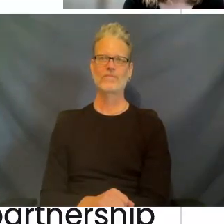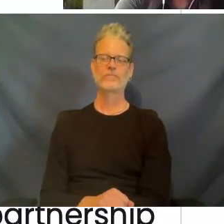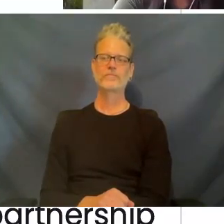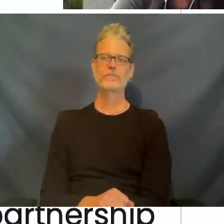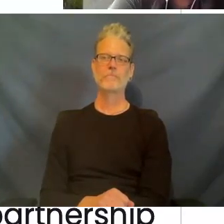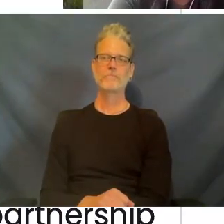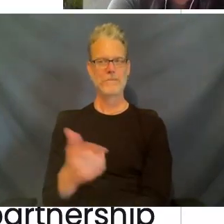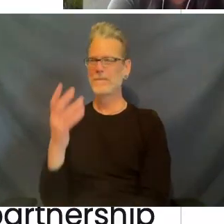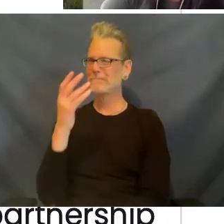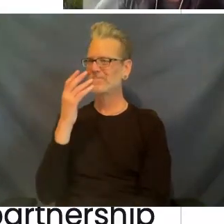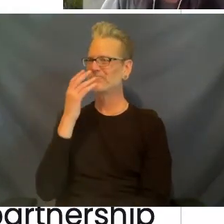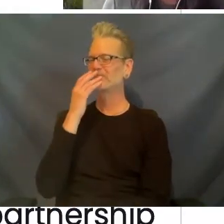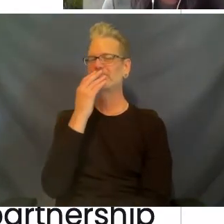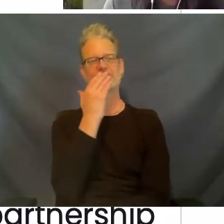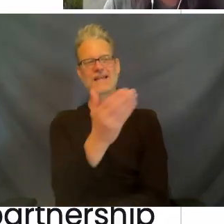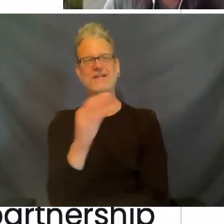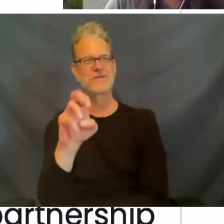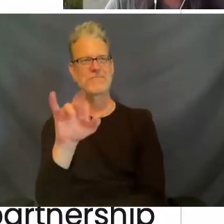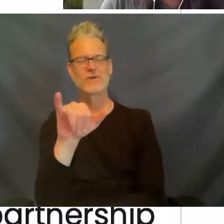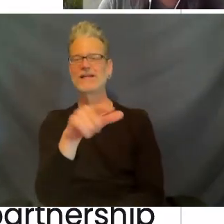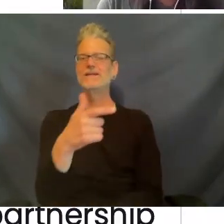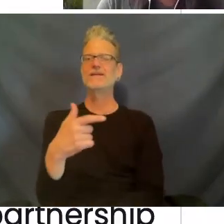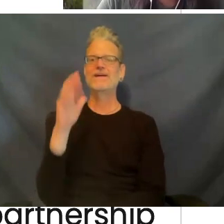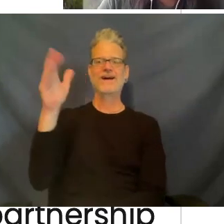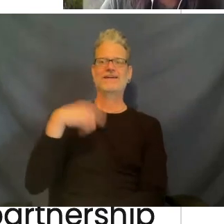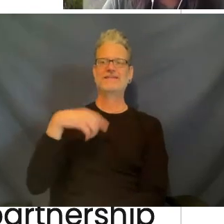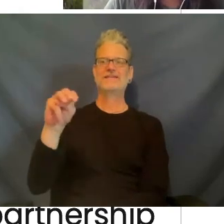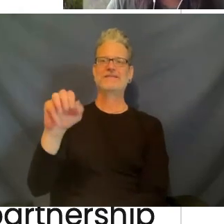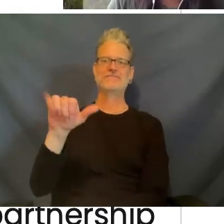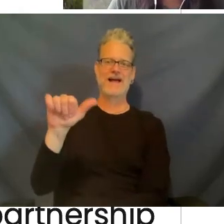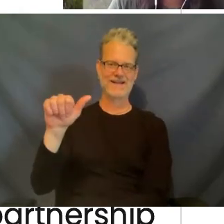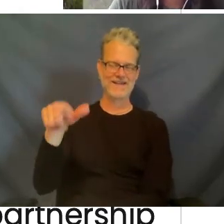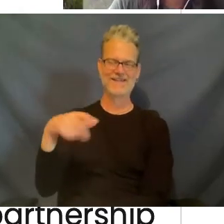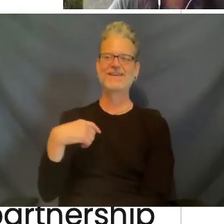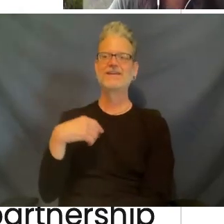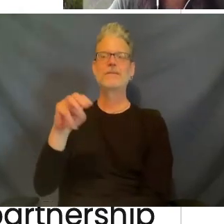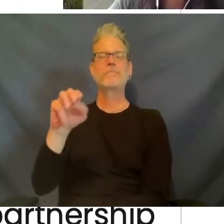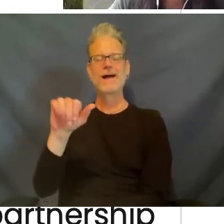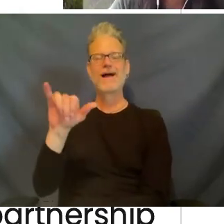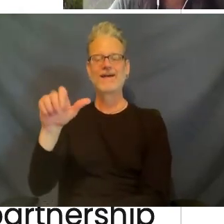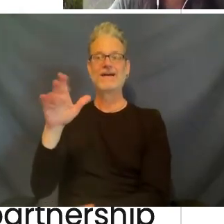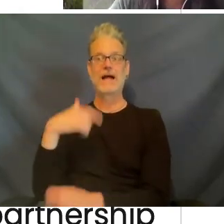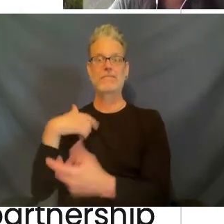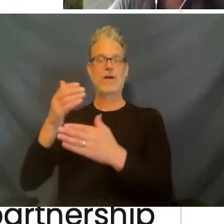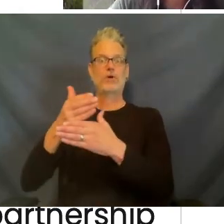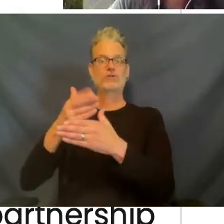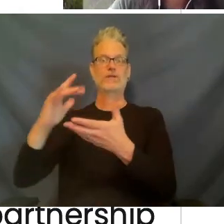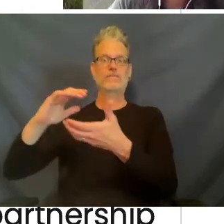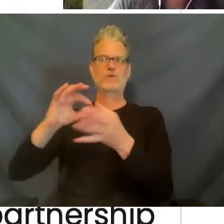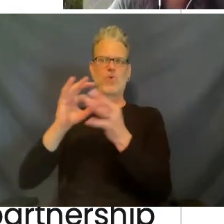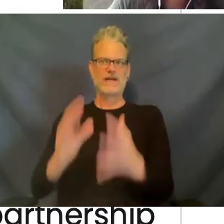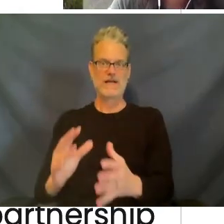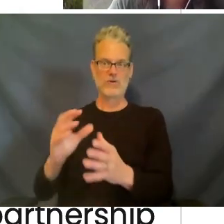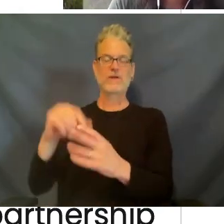Thanks, Emery. And hello, everyone. I am Maya Bhattori. As Emery said, I'm a partnership coordinator in the Forest Service's National